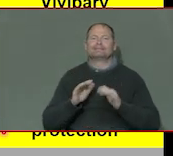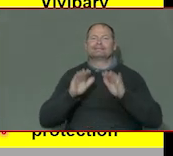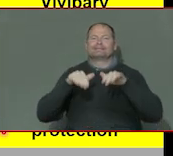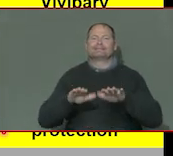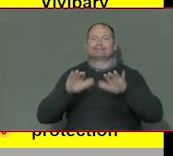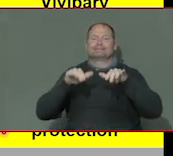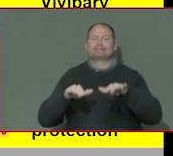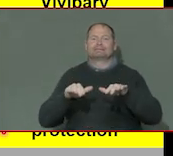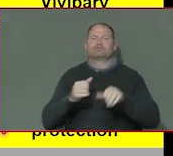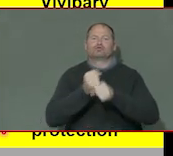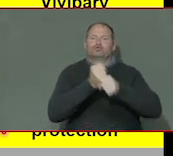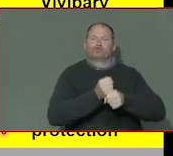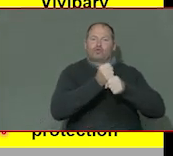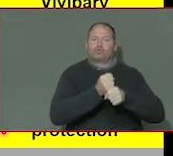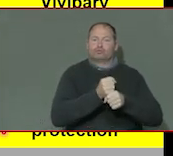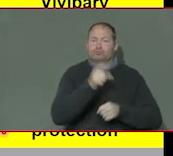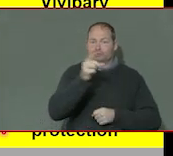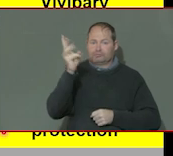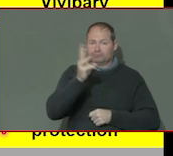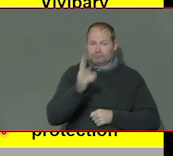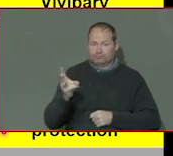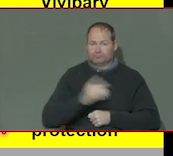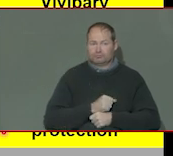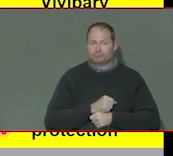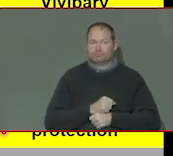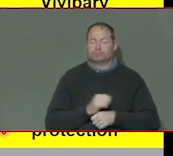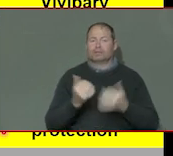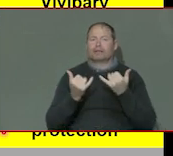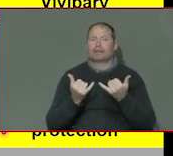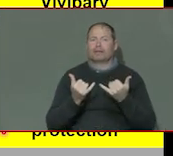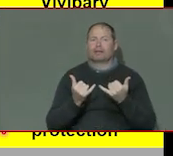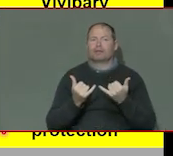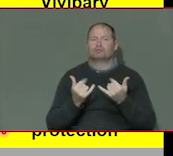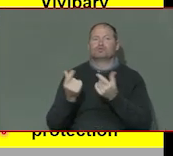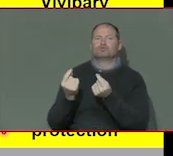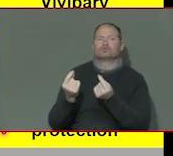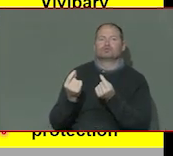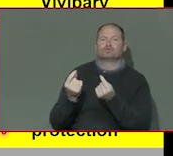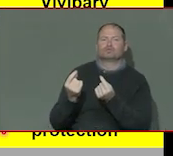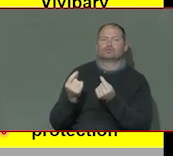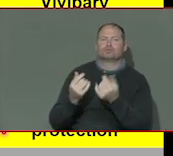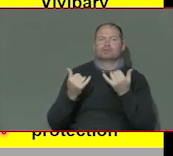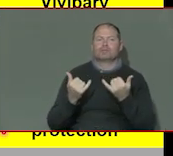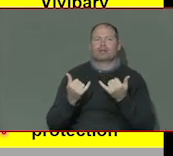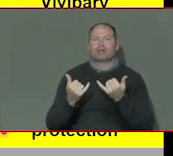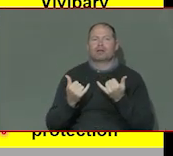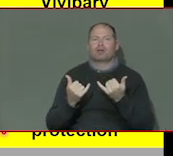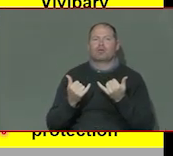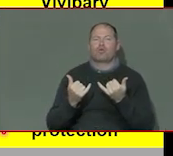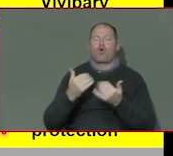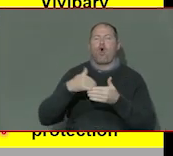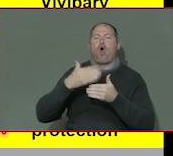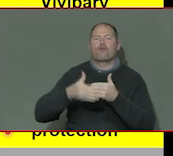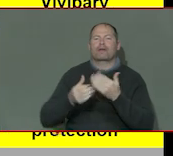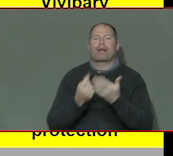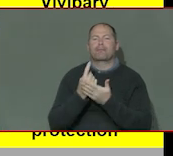But who is going to carry it, or what are they going to do with the zygote? What is going to happen with it afterwards? So